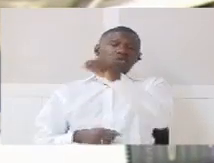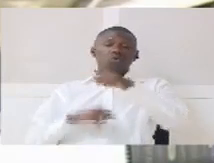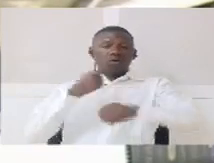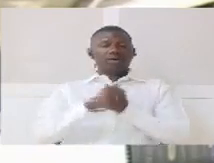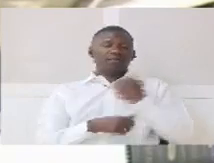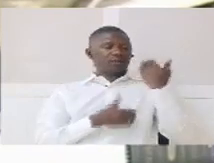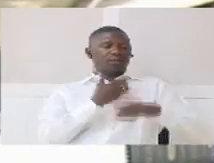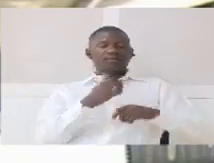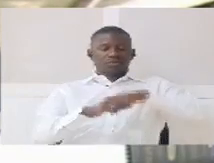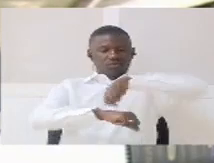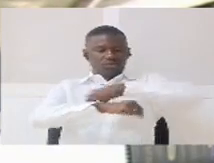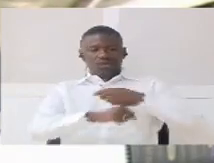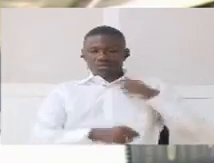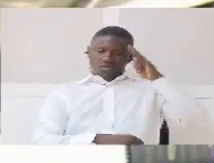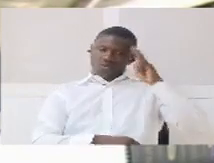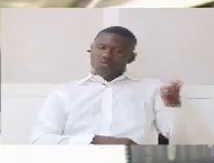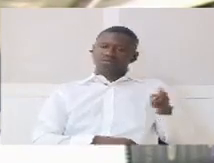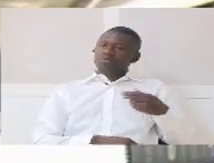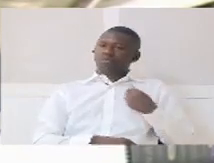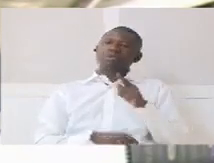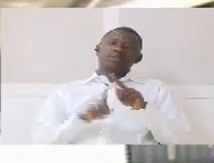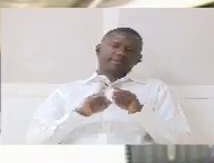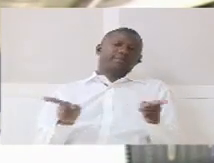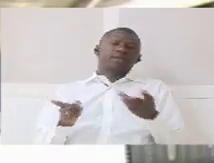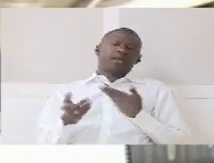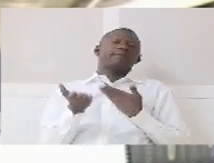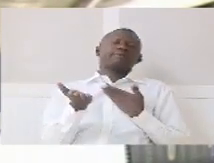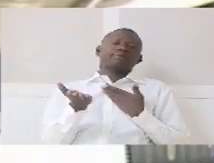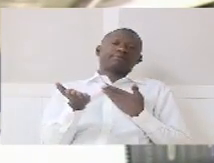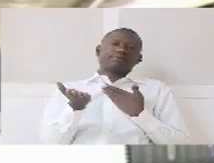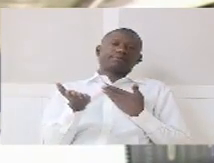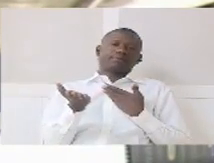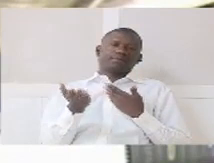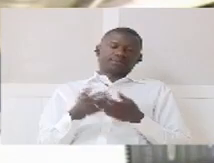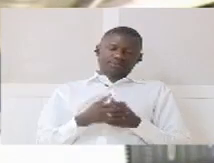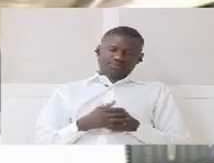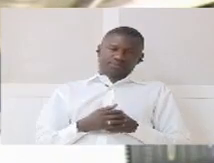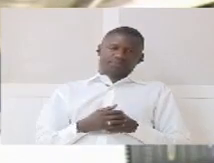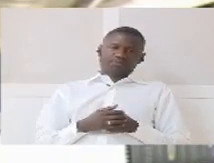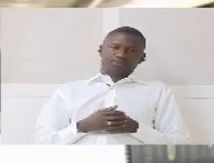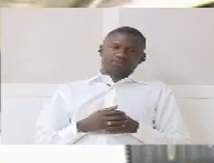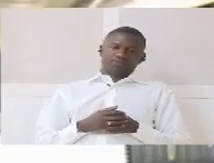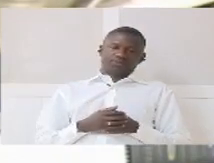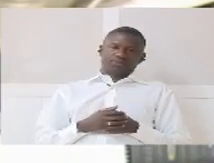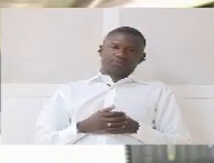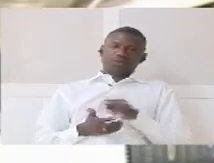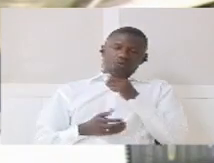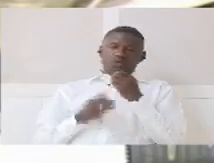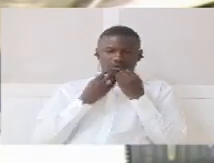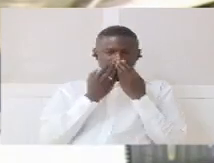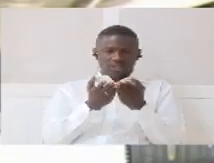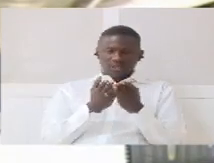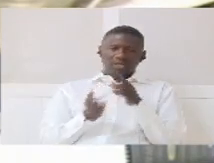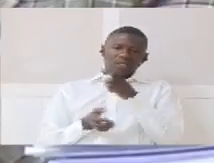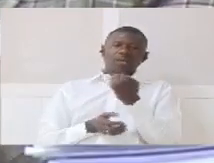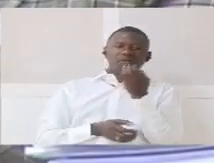wife will never cook that for the you. The difference at home. Therefore, there is a difference. Would you say that the